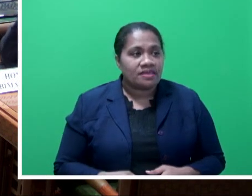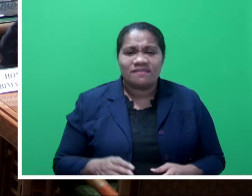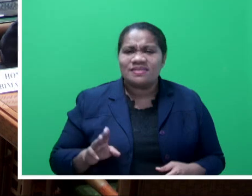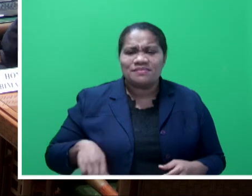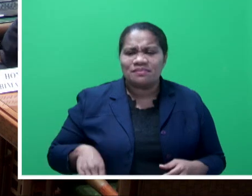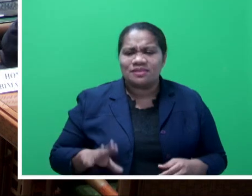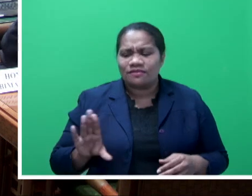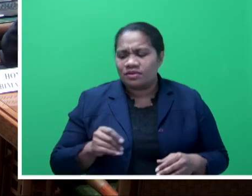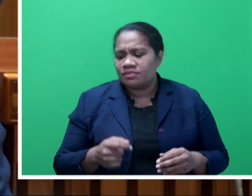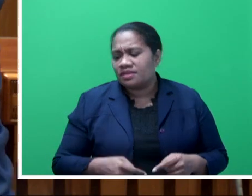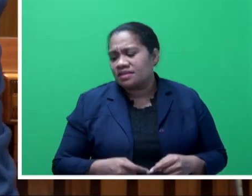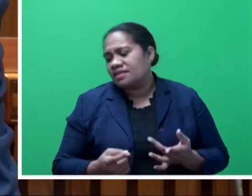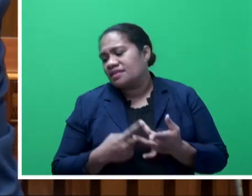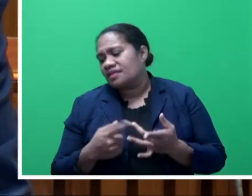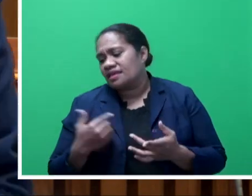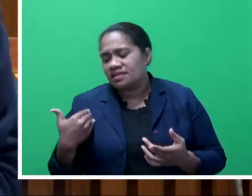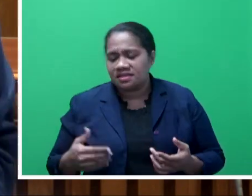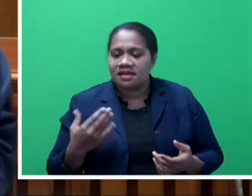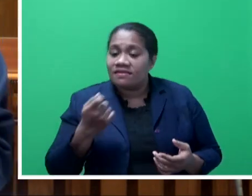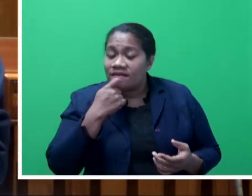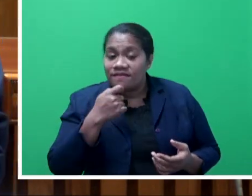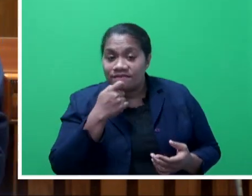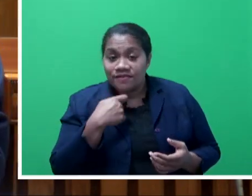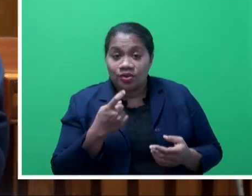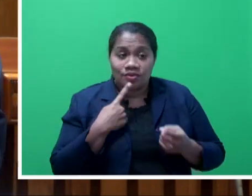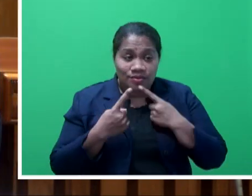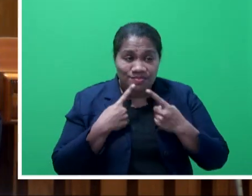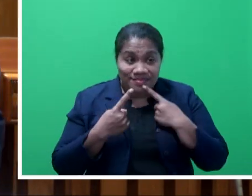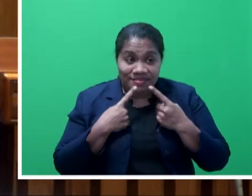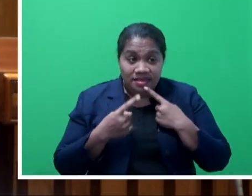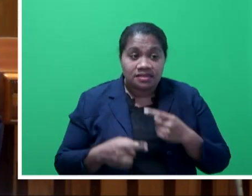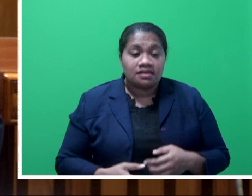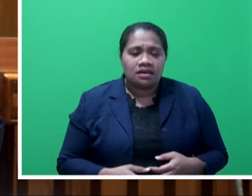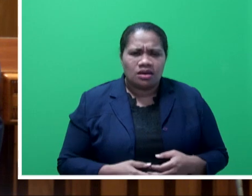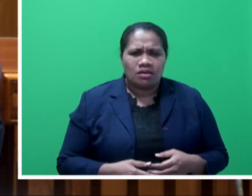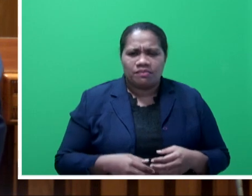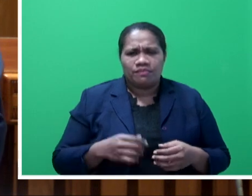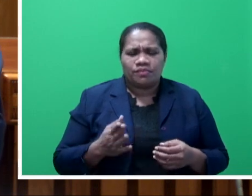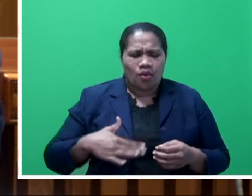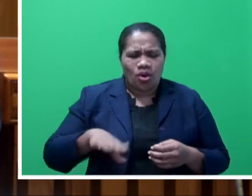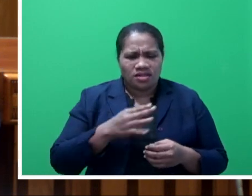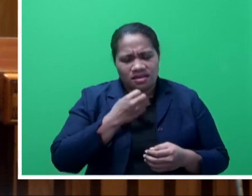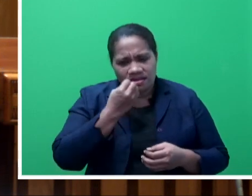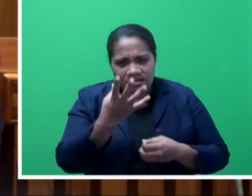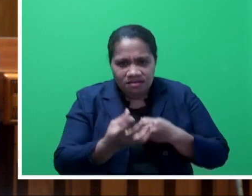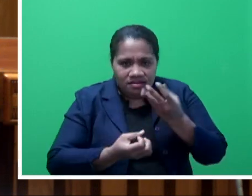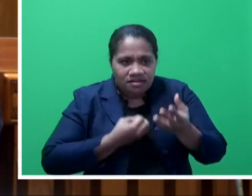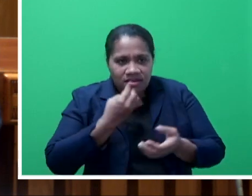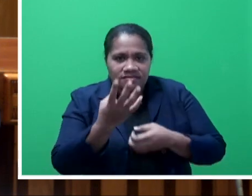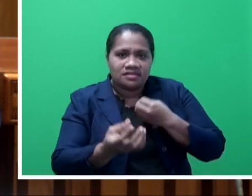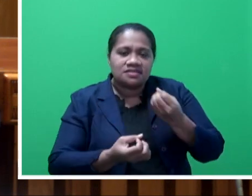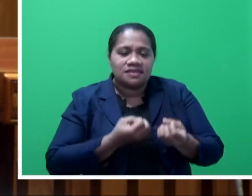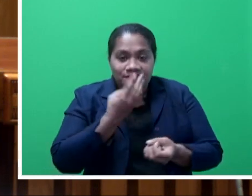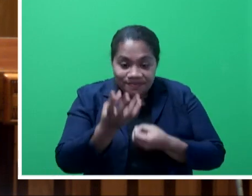side. There's quite a few comments that they've made. Mr. Speaker, sir, there's a lot of these matters that have been raised. In fact, we've traversed on